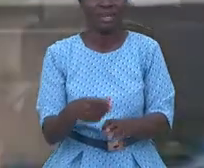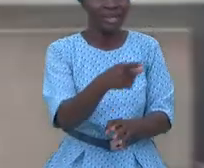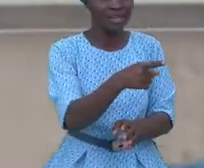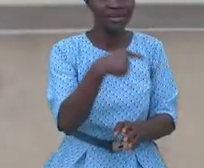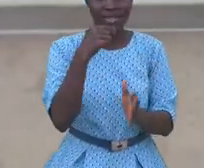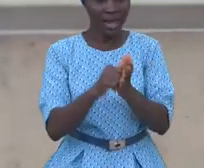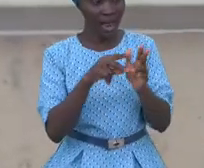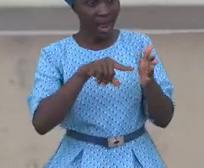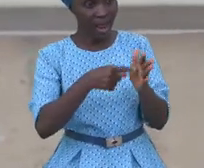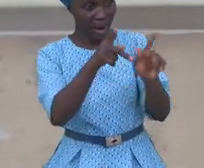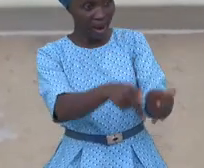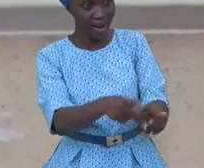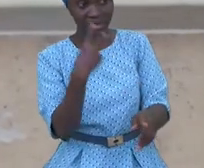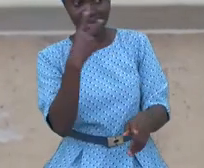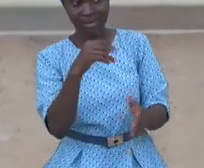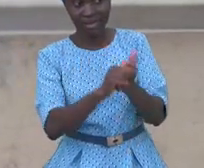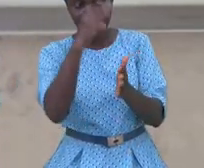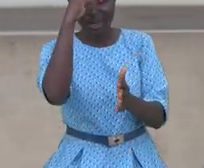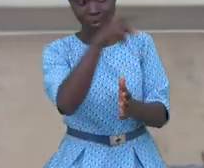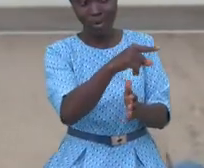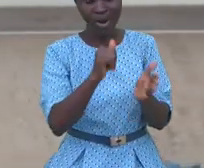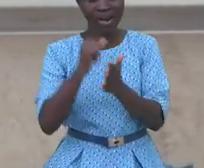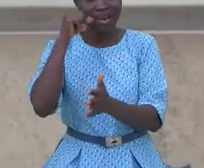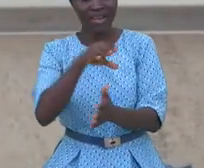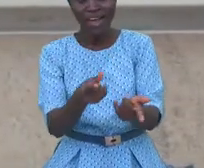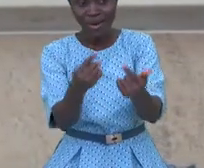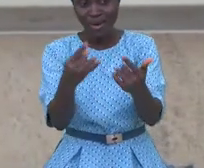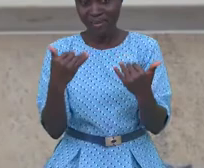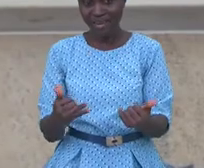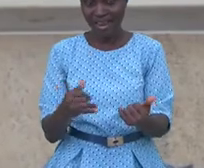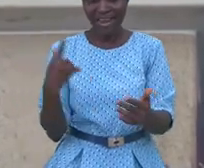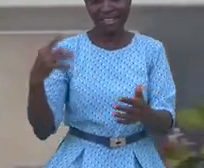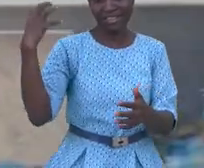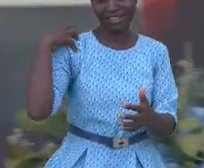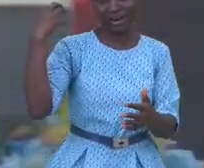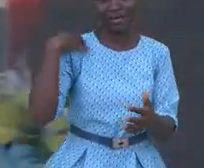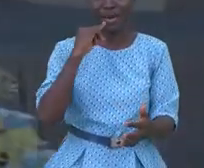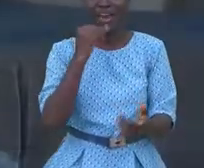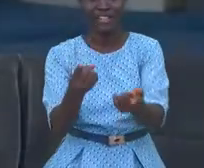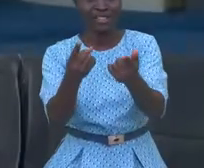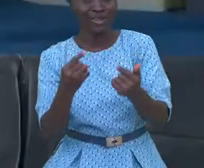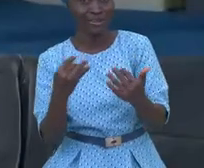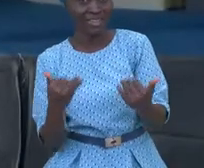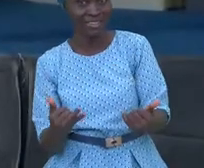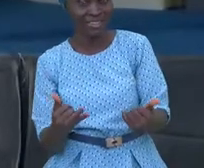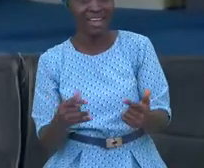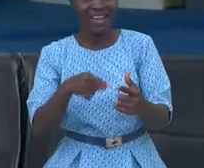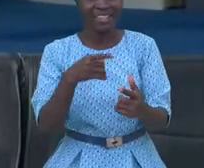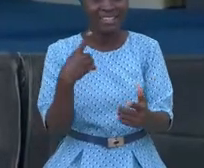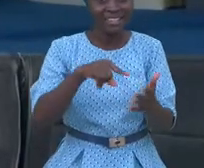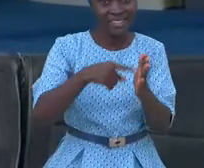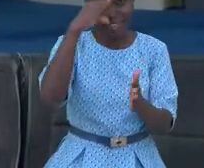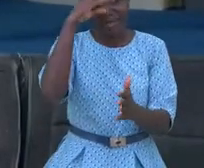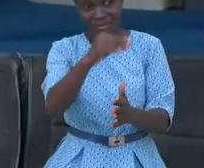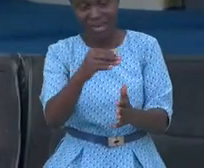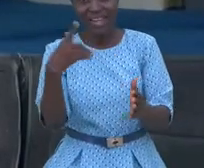The champion is coming. He's coming. The runner is coming. He's coming. The achiever